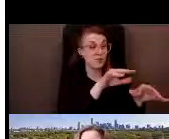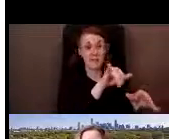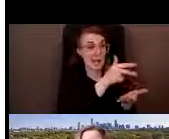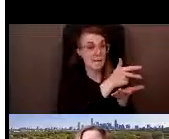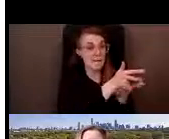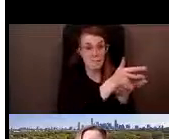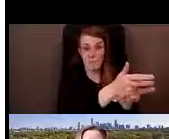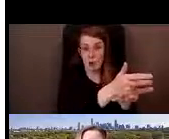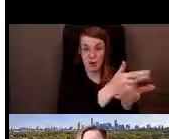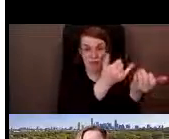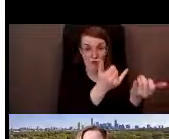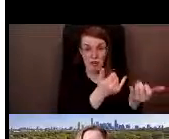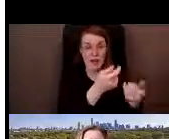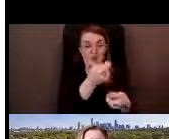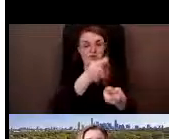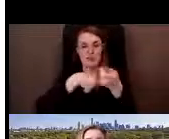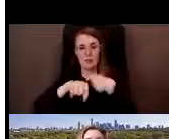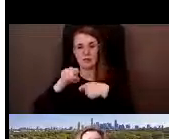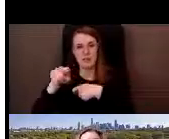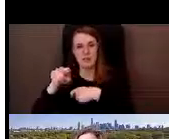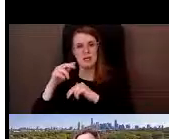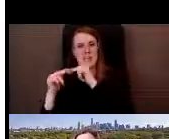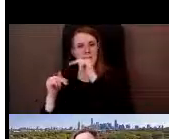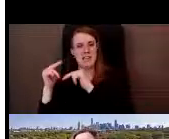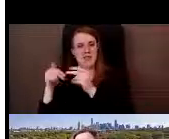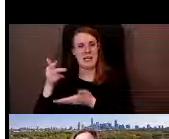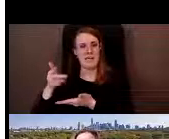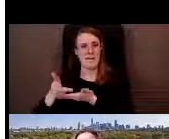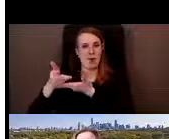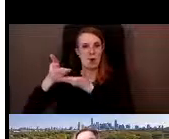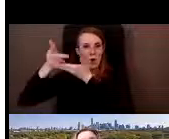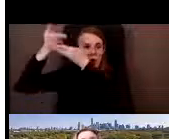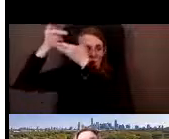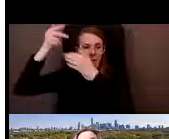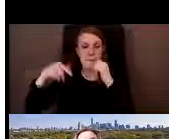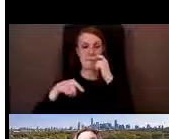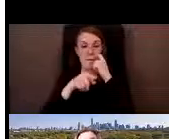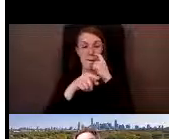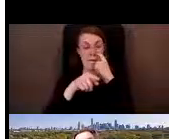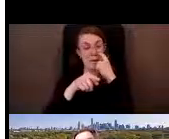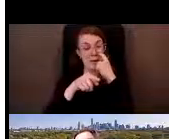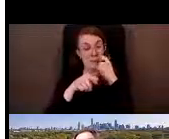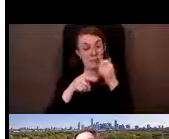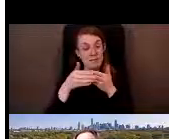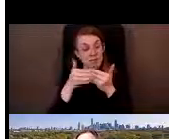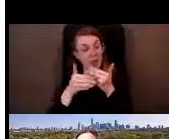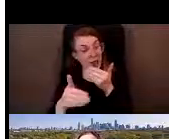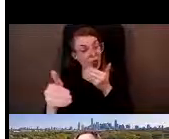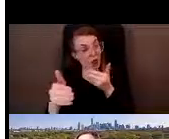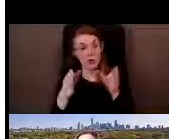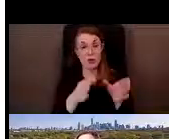happens today into the structures. And because this is a long-reaching plan, we want to be thinking